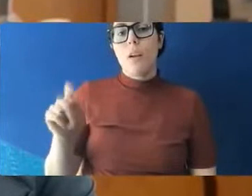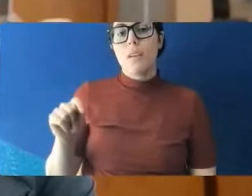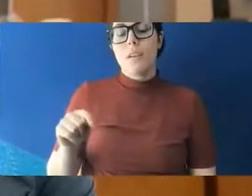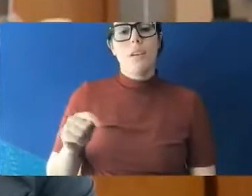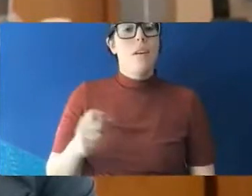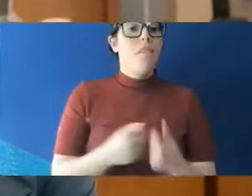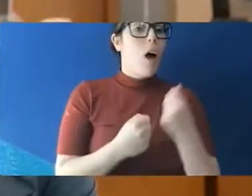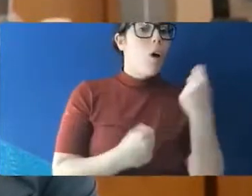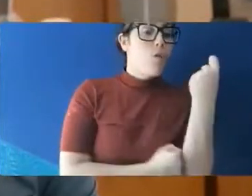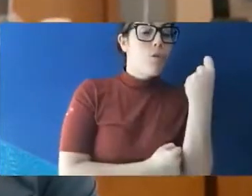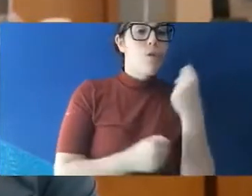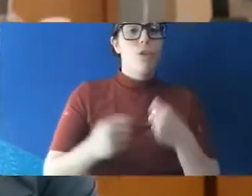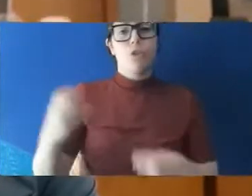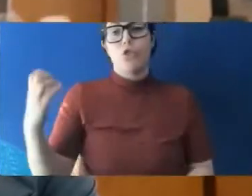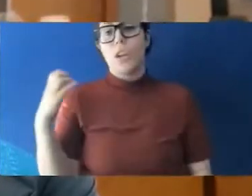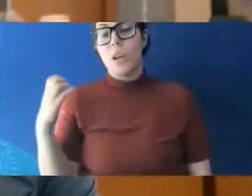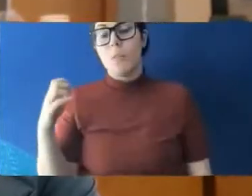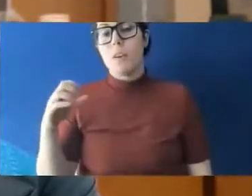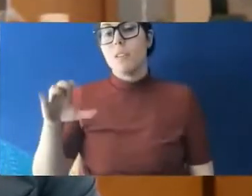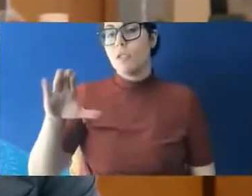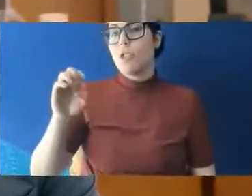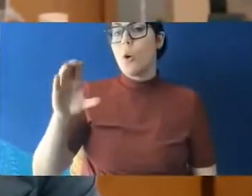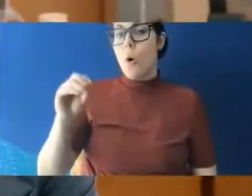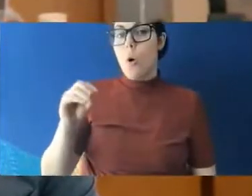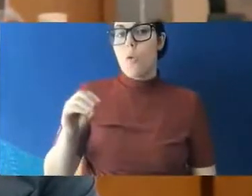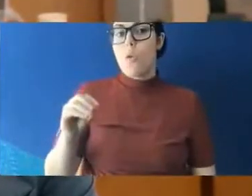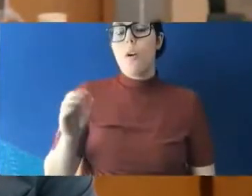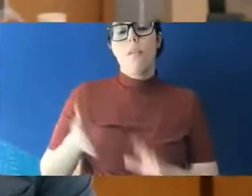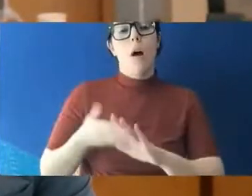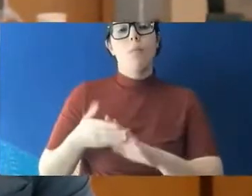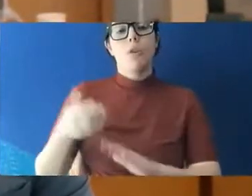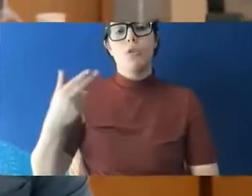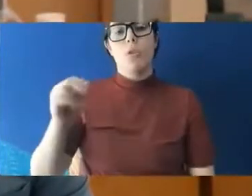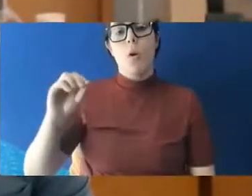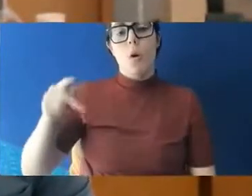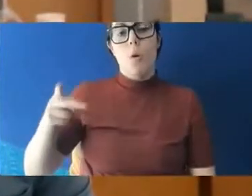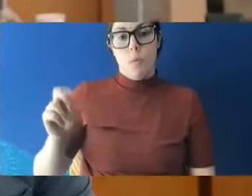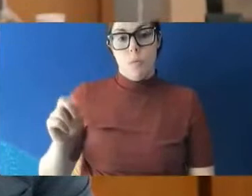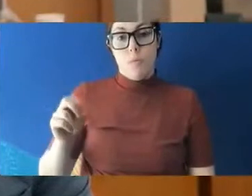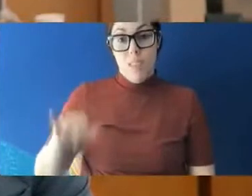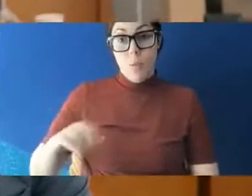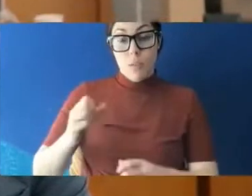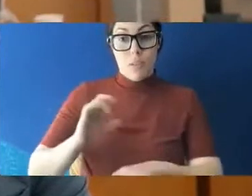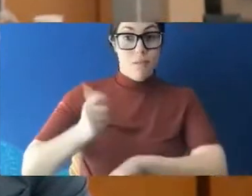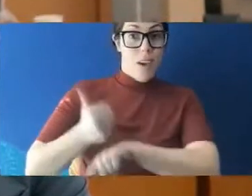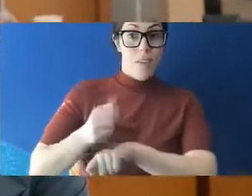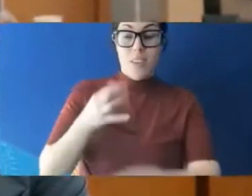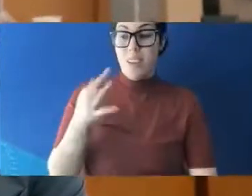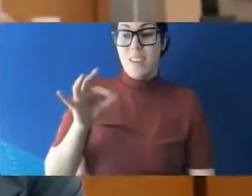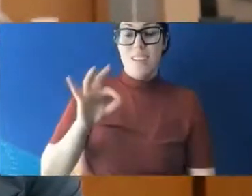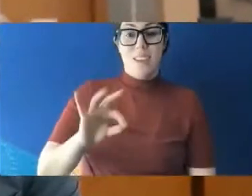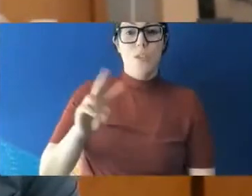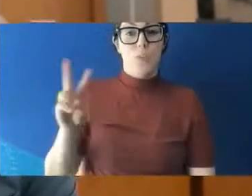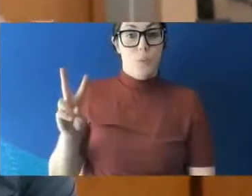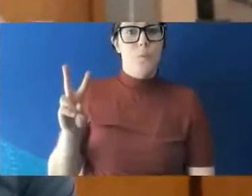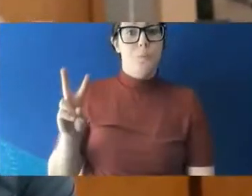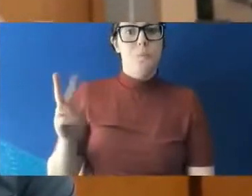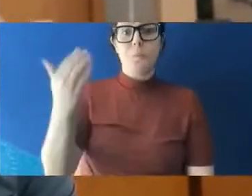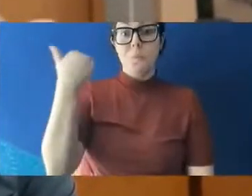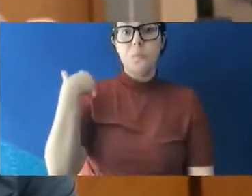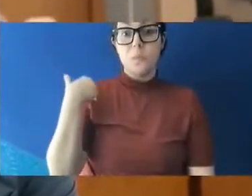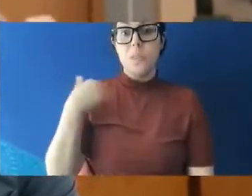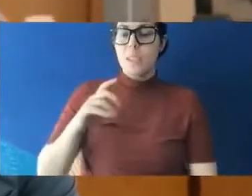and chief executive officer of Operation Hope. We founded Operation Hope in 1992